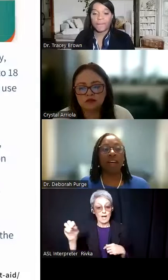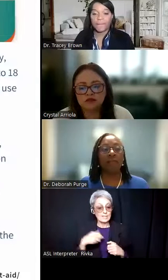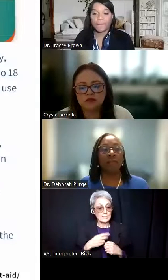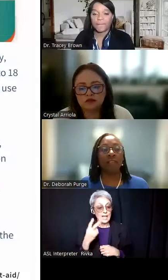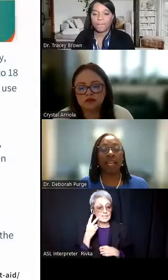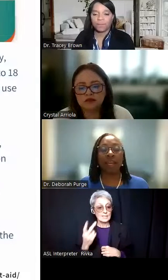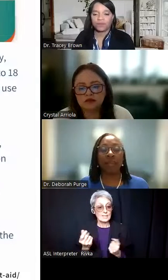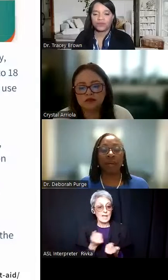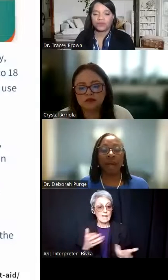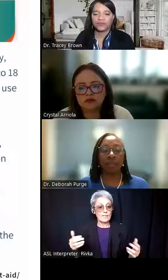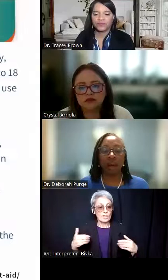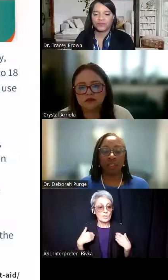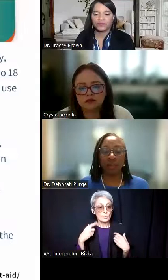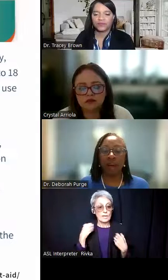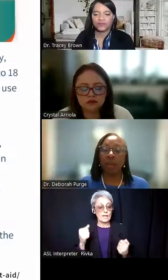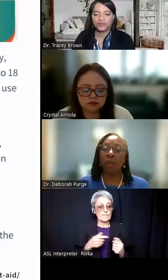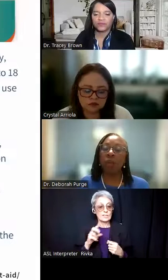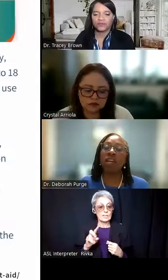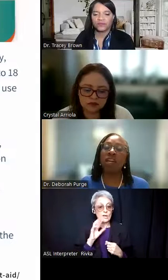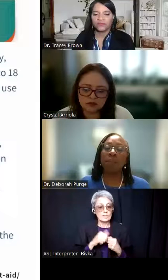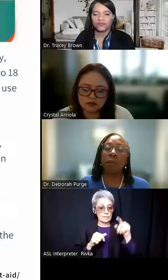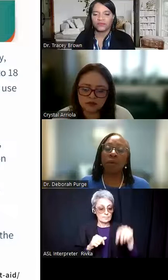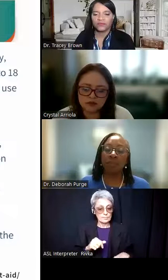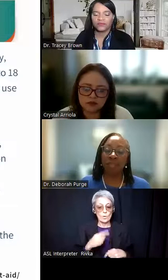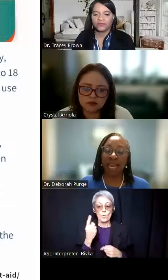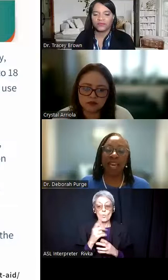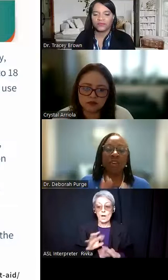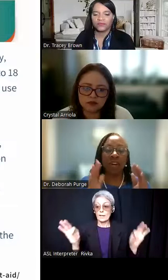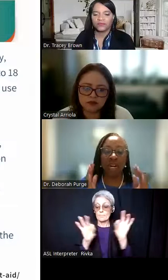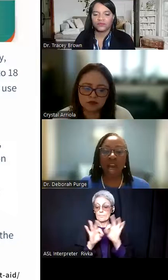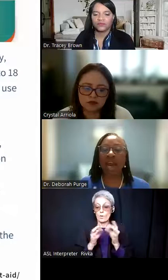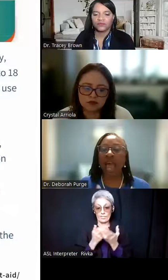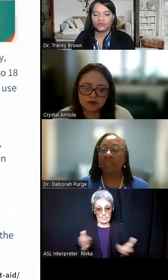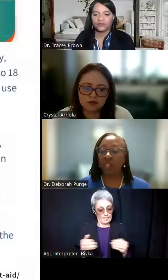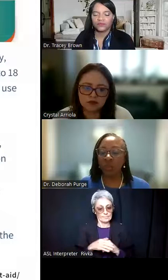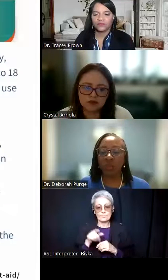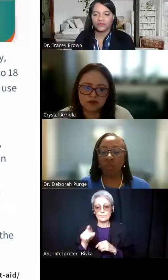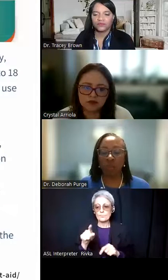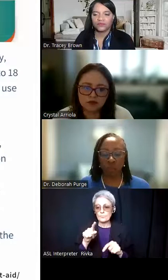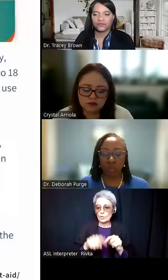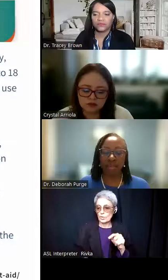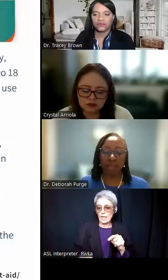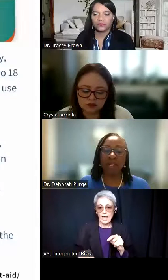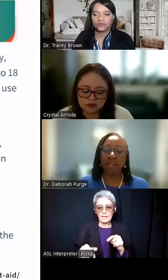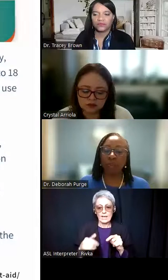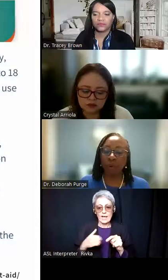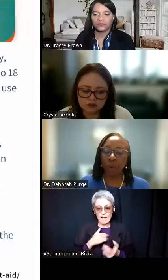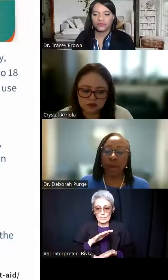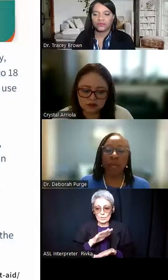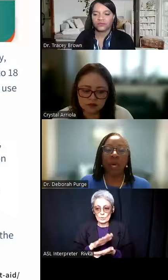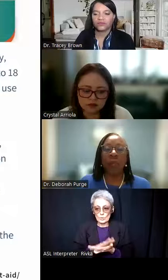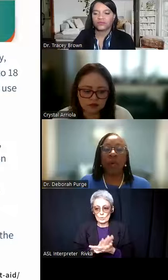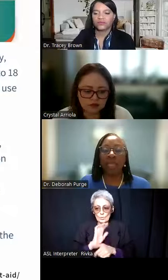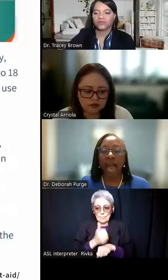mental health first aid talked about. But one of the important things, you cannot have a school-based mental health